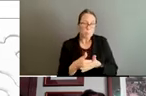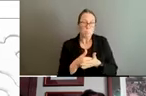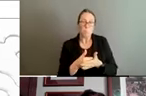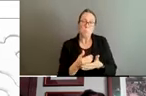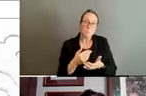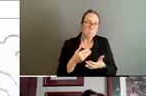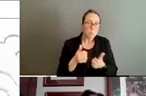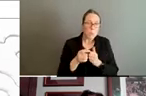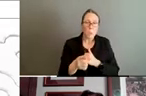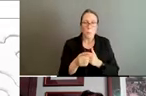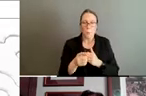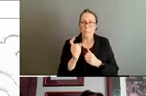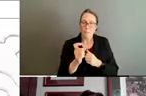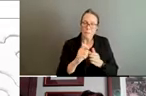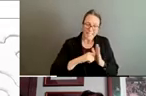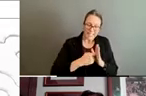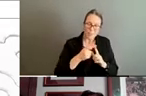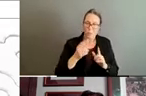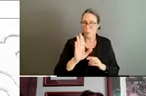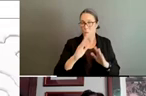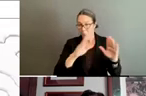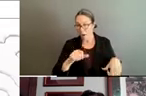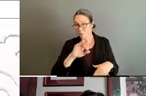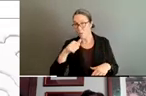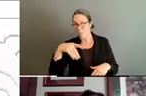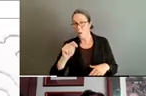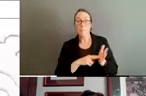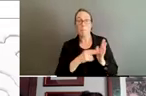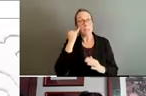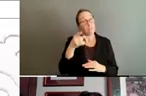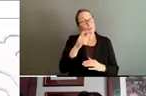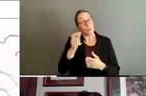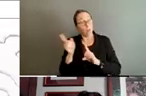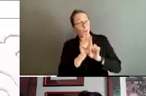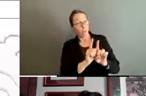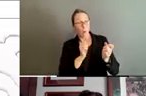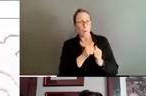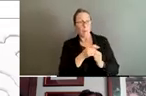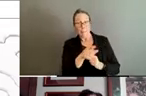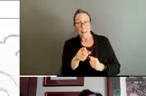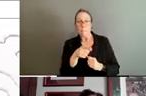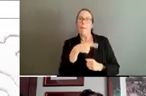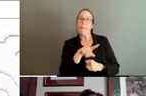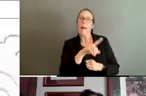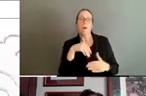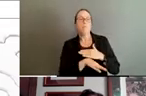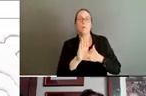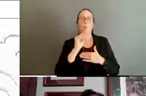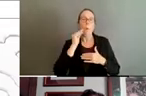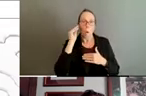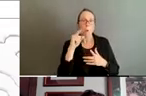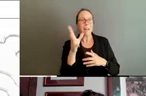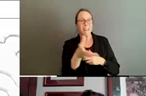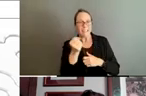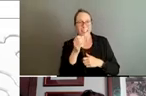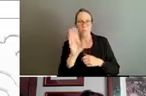if you're not with them, they would be able to have access to your home to be able to get that those supplies for you. And you know,